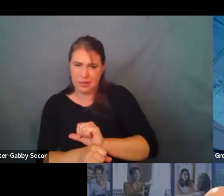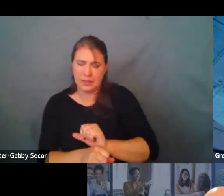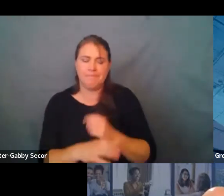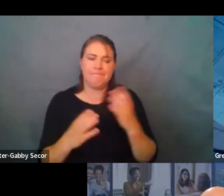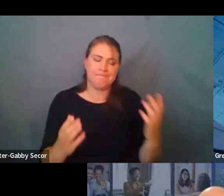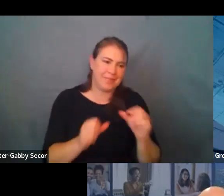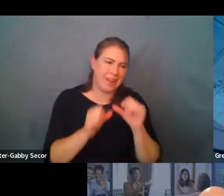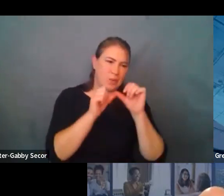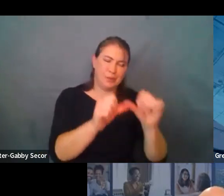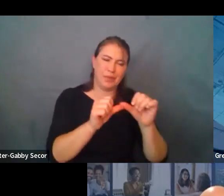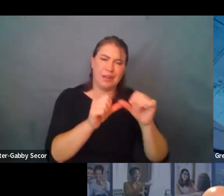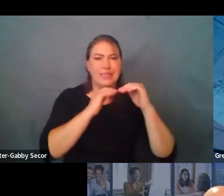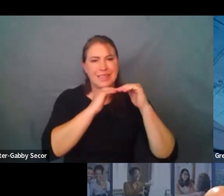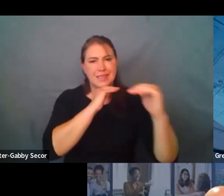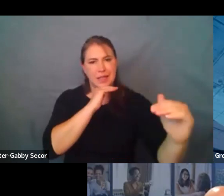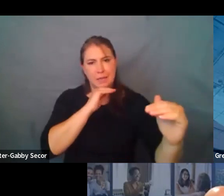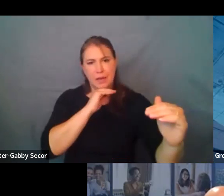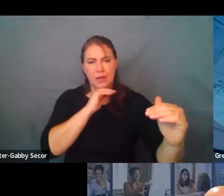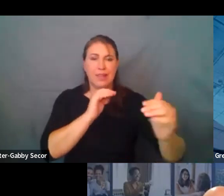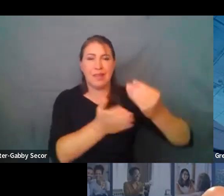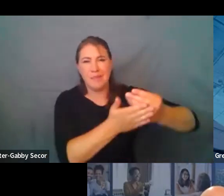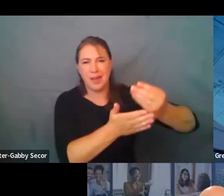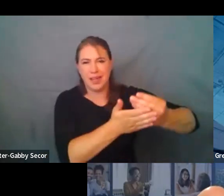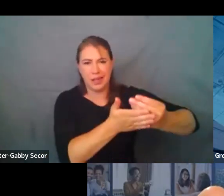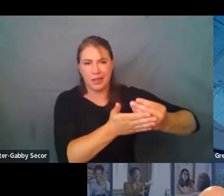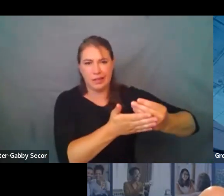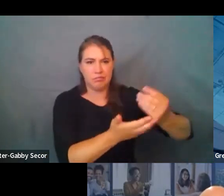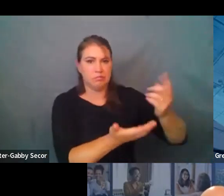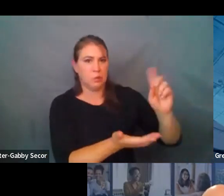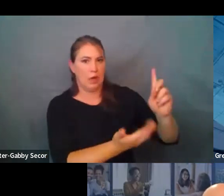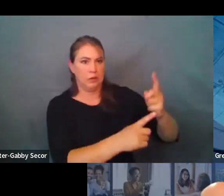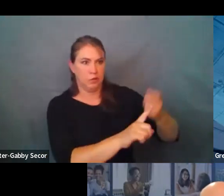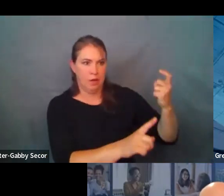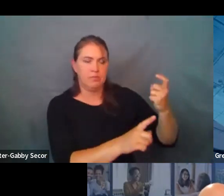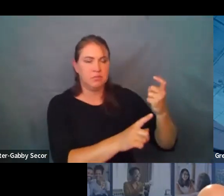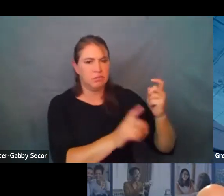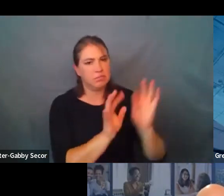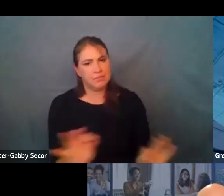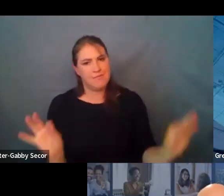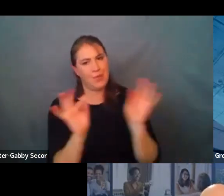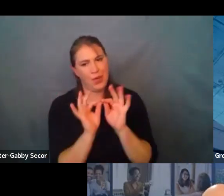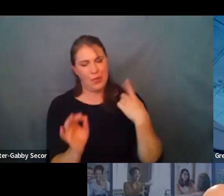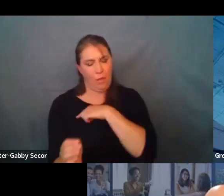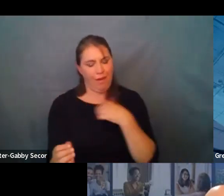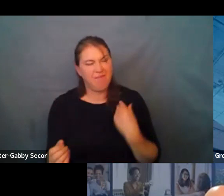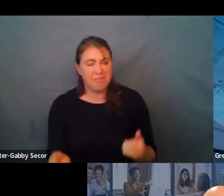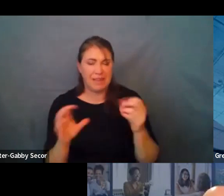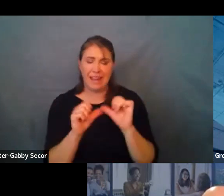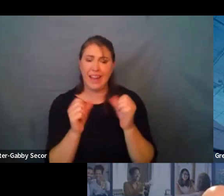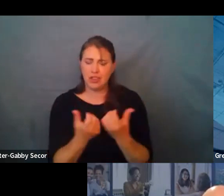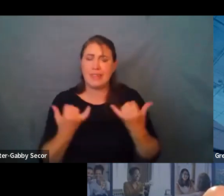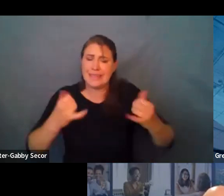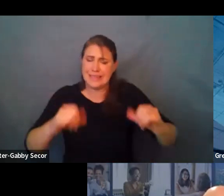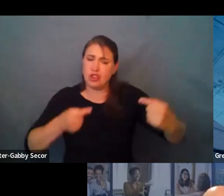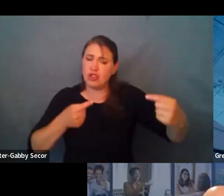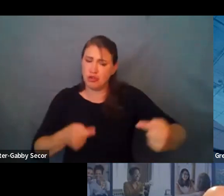sustainability, the funding source, is going to be key, because we have many agencies that are still struggling, even with the great variety of